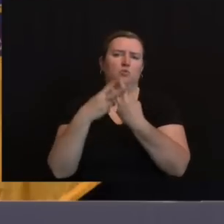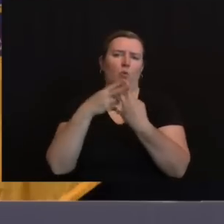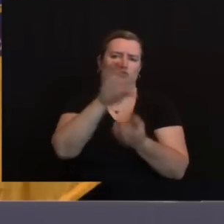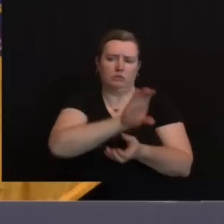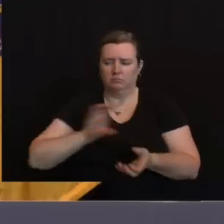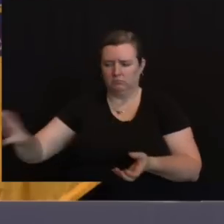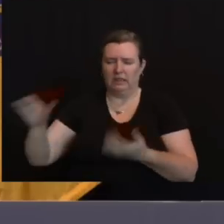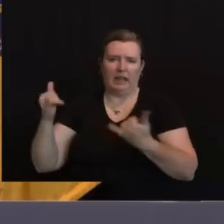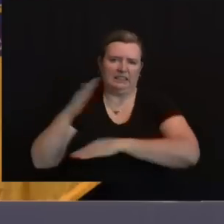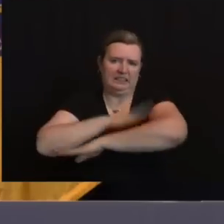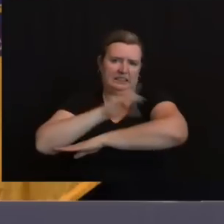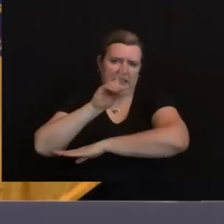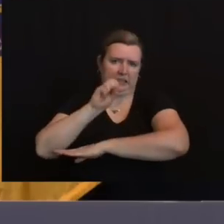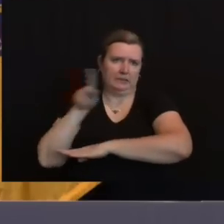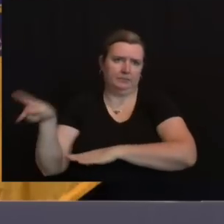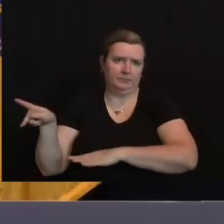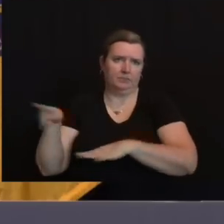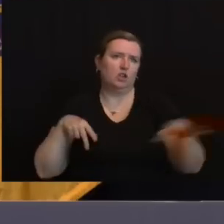Yeah,